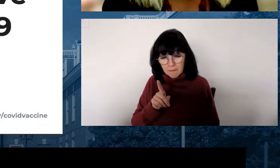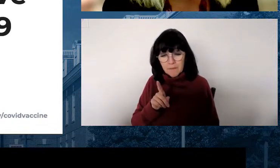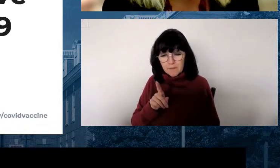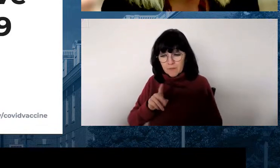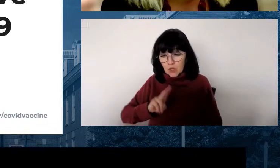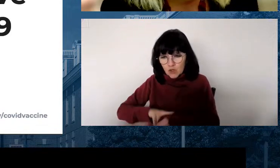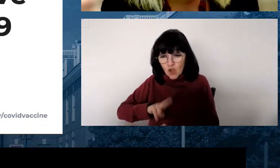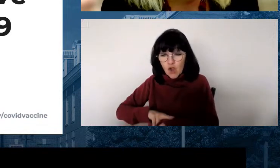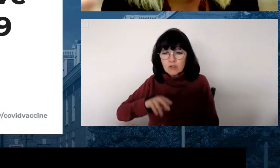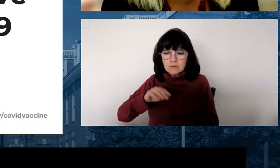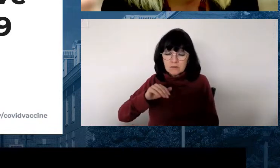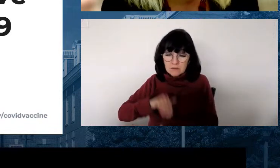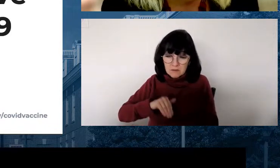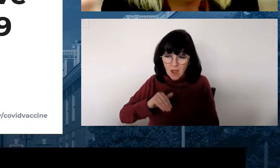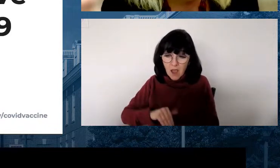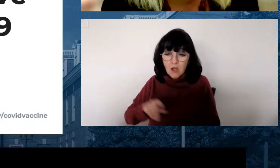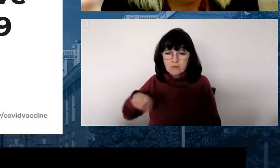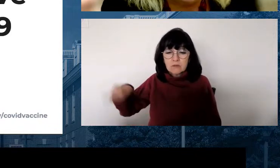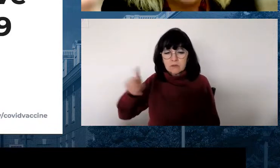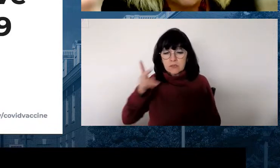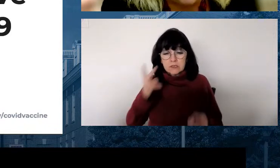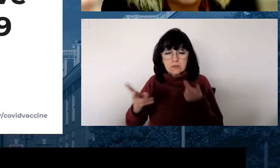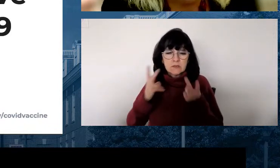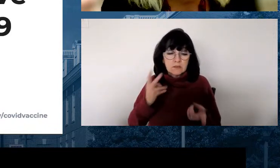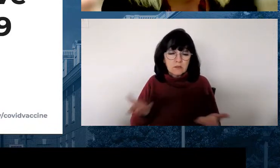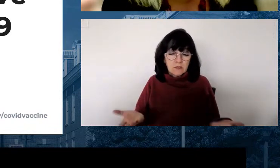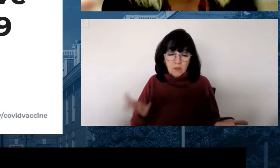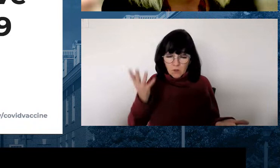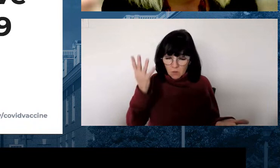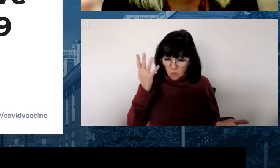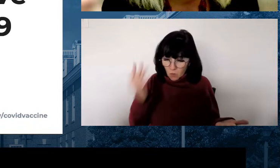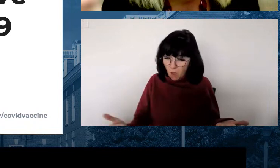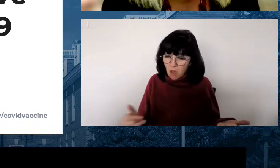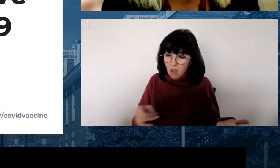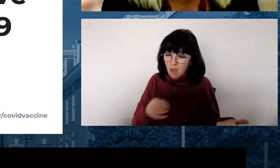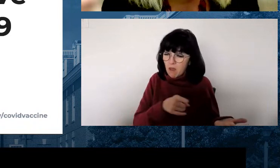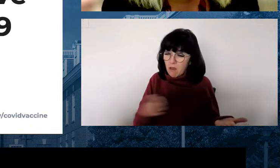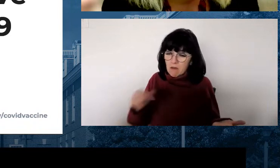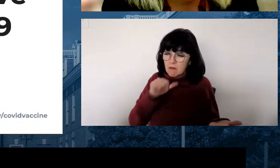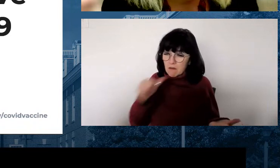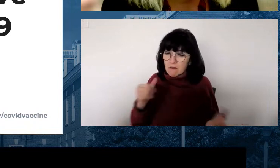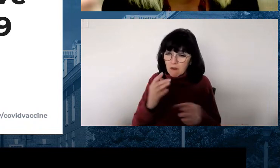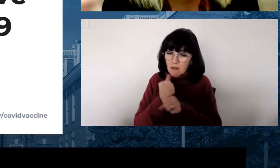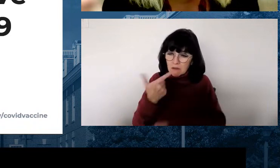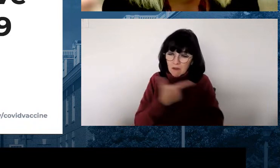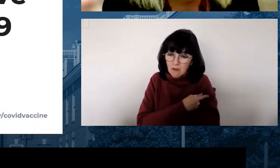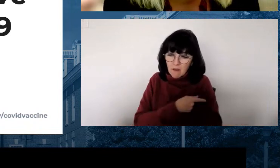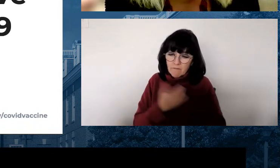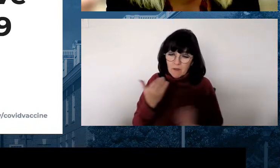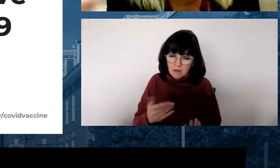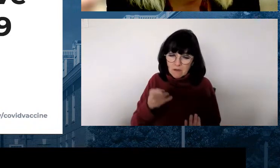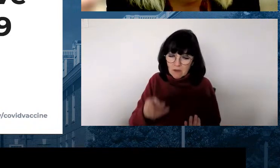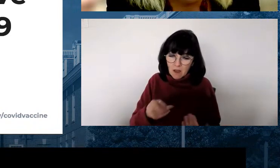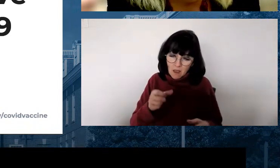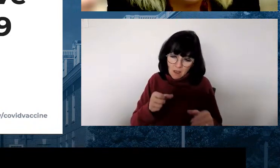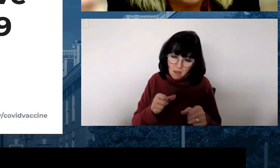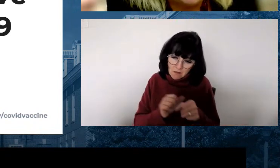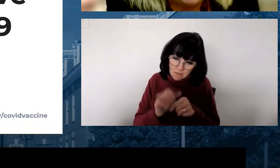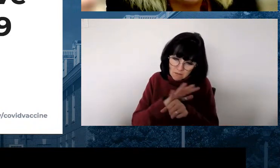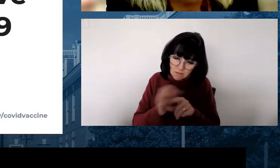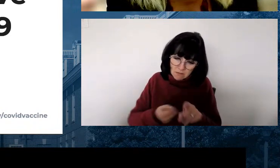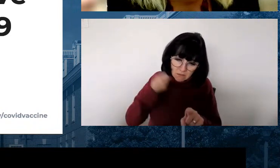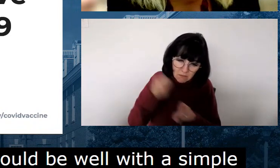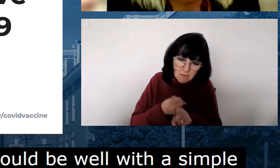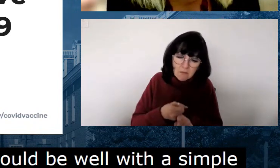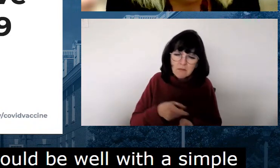be well with a simple preventative measure. So from a community standpoint, really